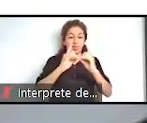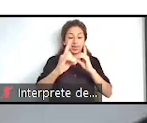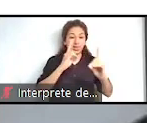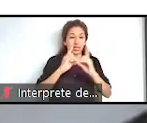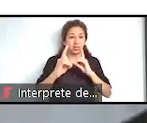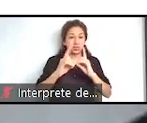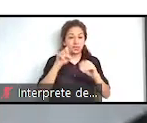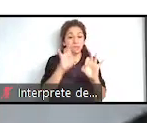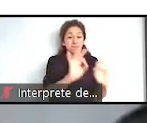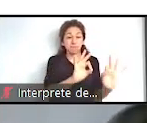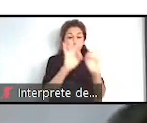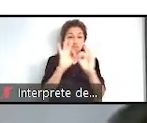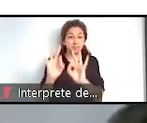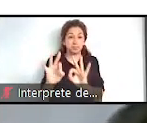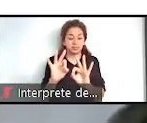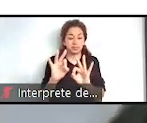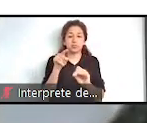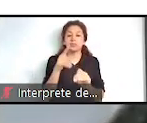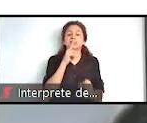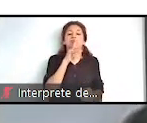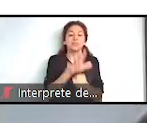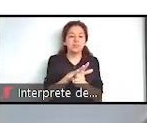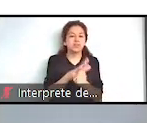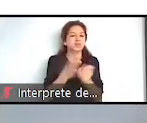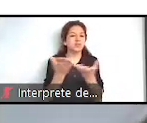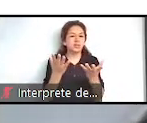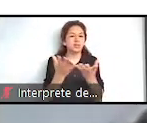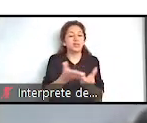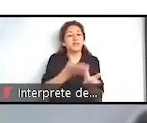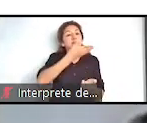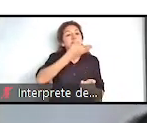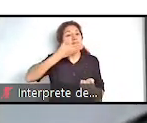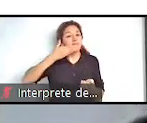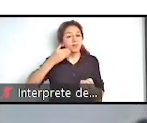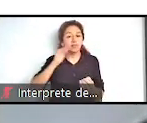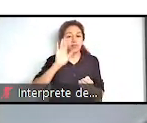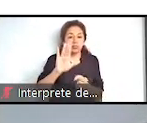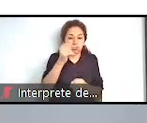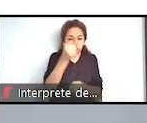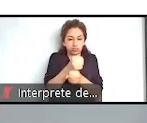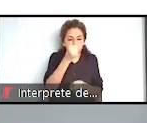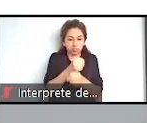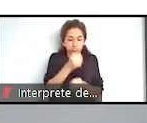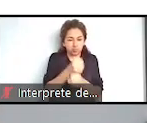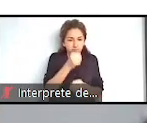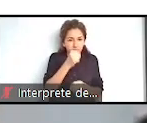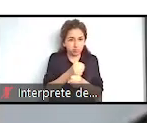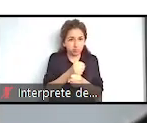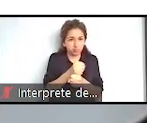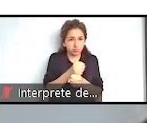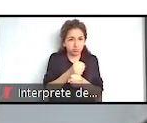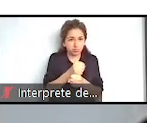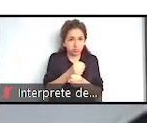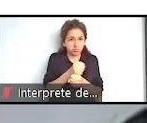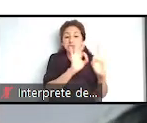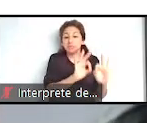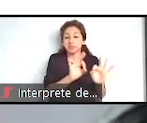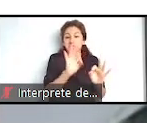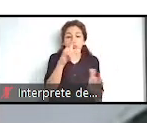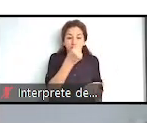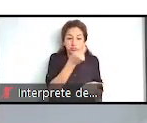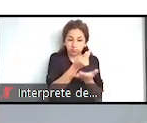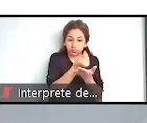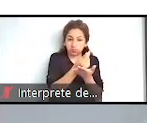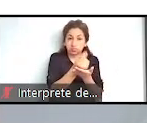dialogue agreement and this dialogue should commit to improve the quality of labor with the income